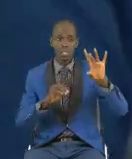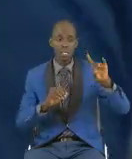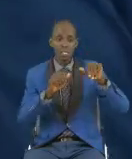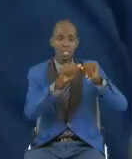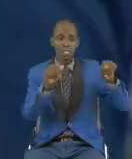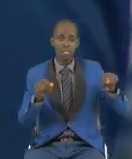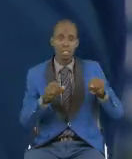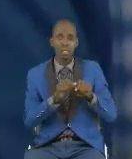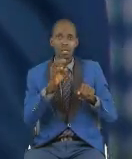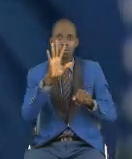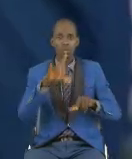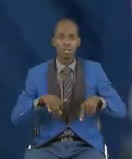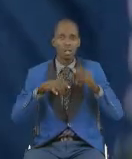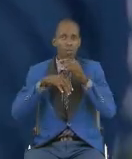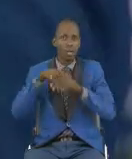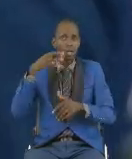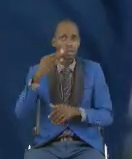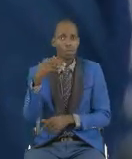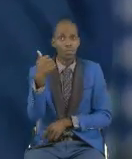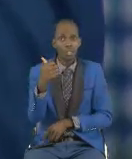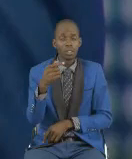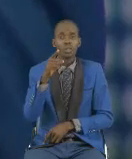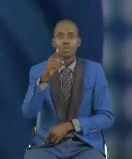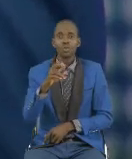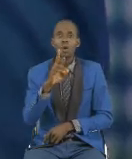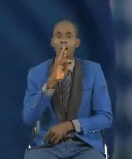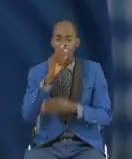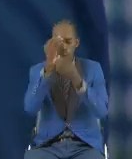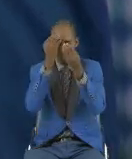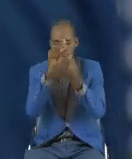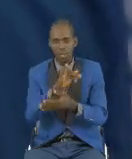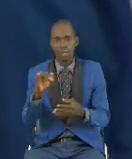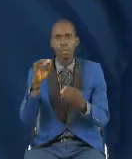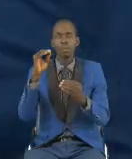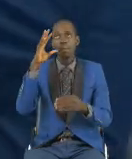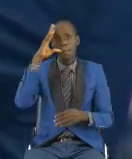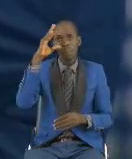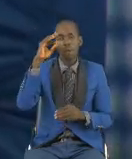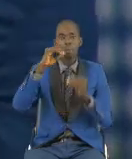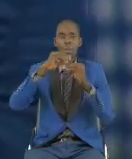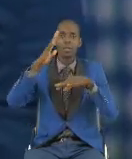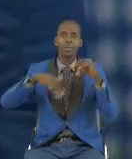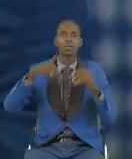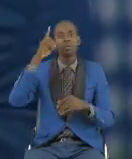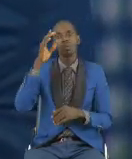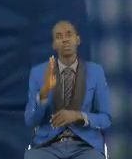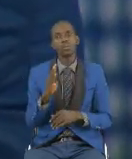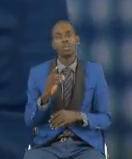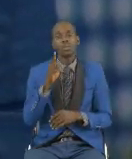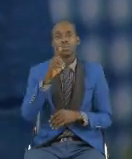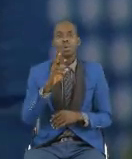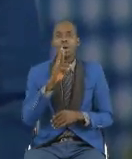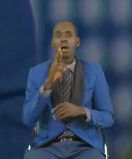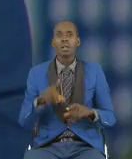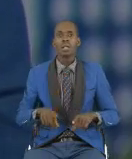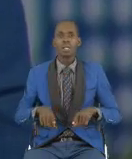of 10, you are obeying men more than God. You are living under